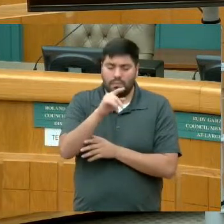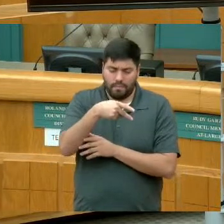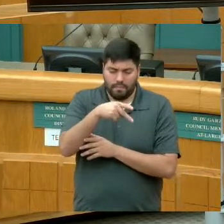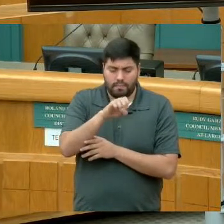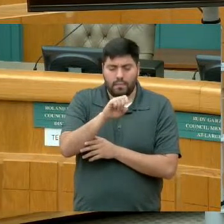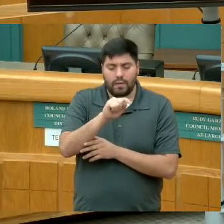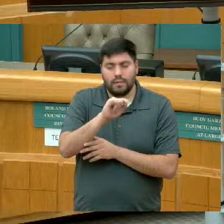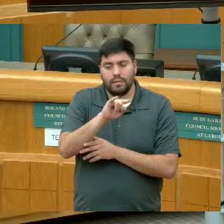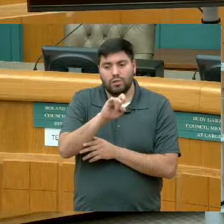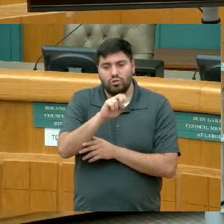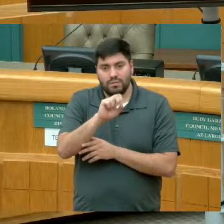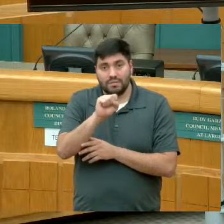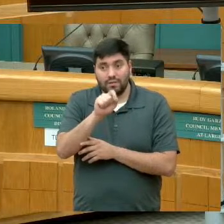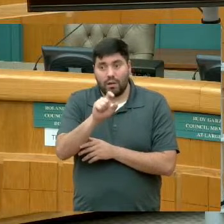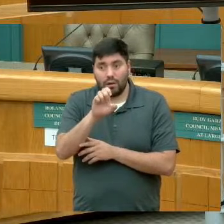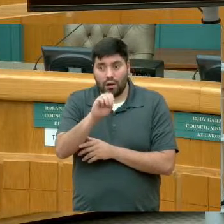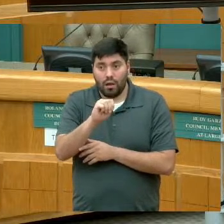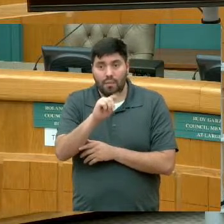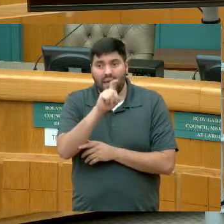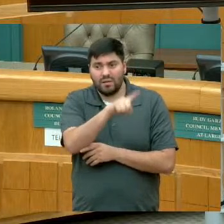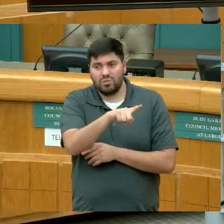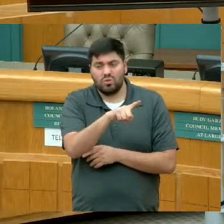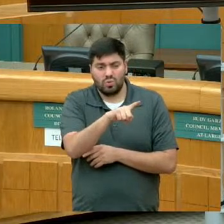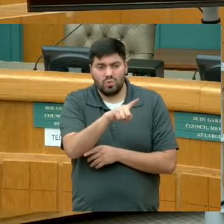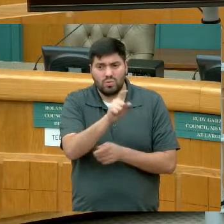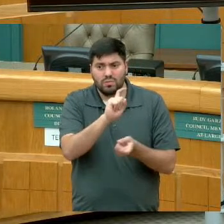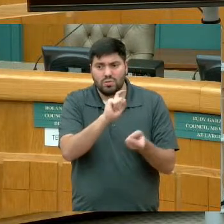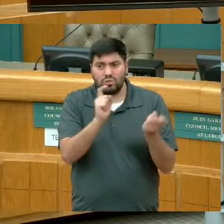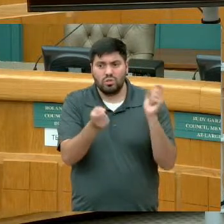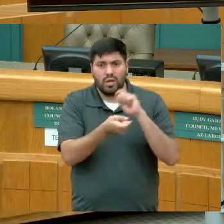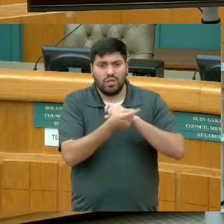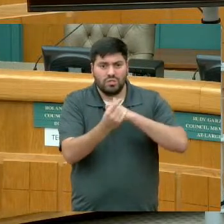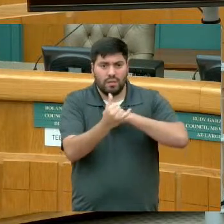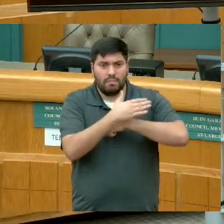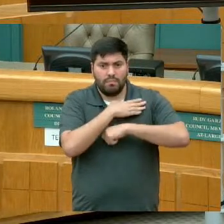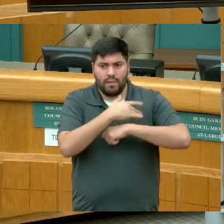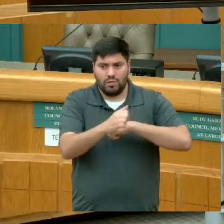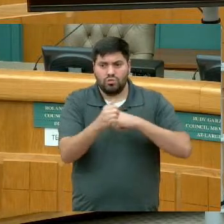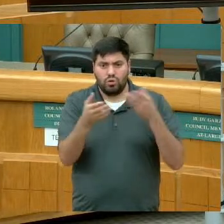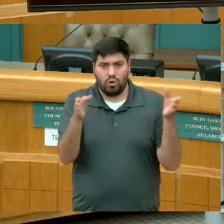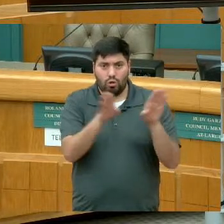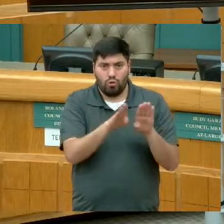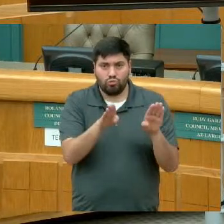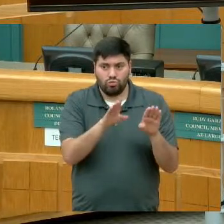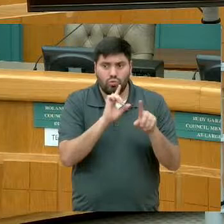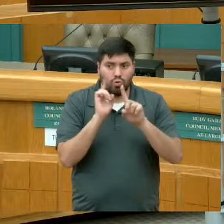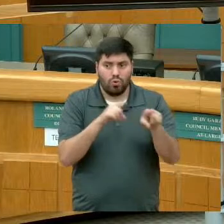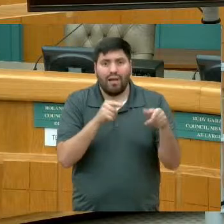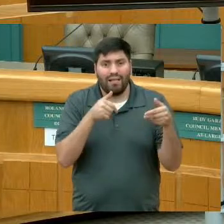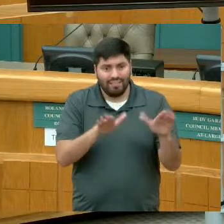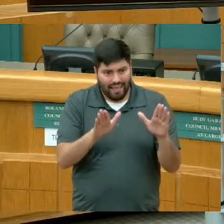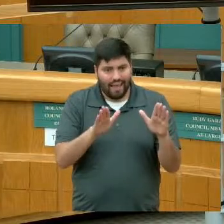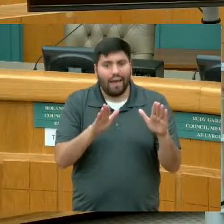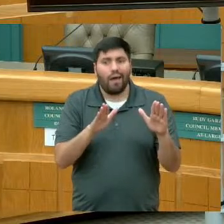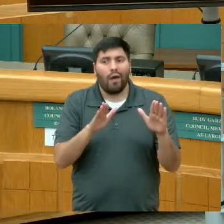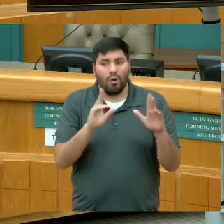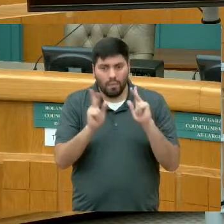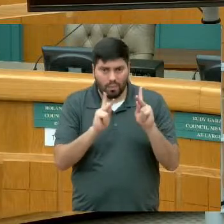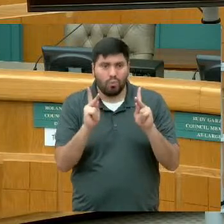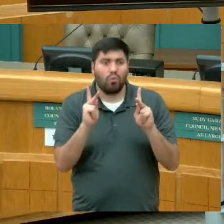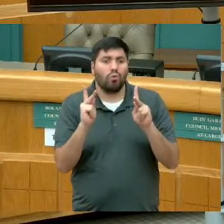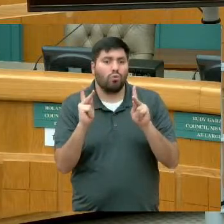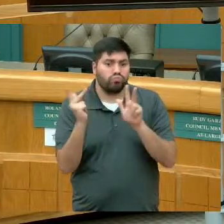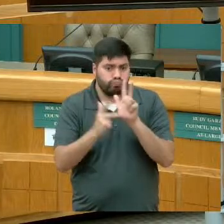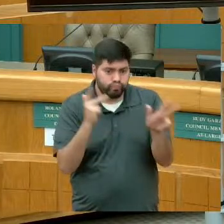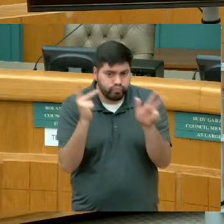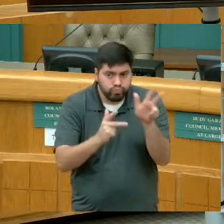ipetitions.com that was asking you to reverse the beach closures order to let traffic come